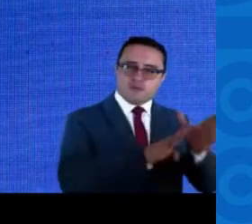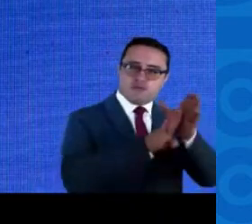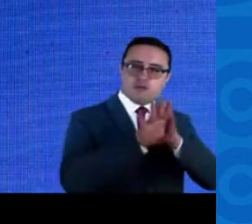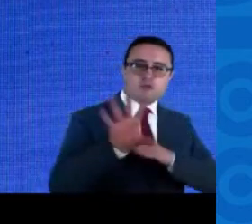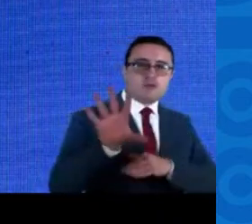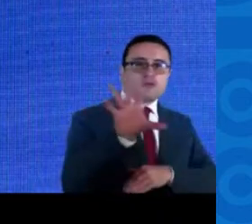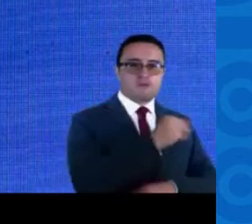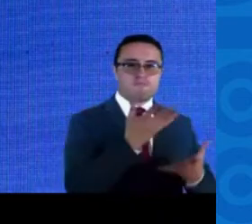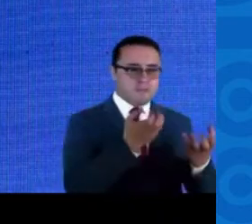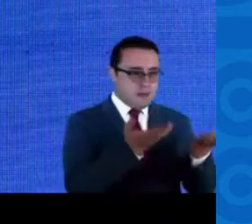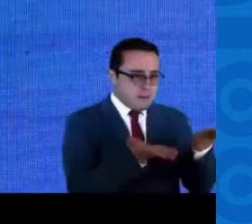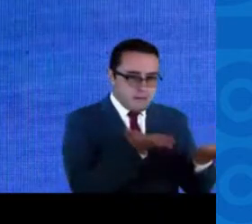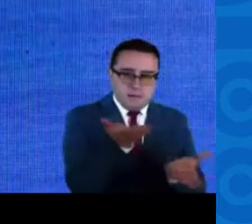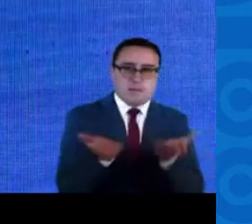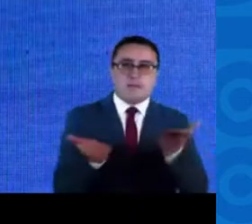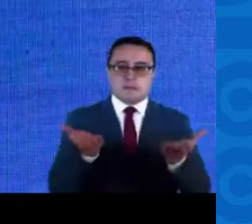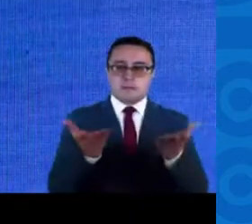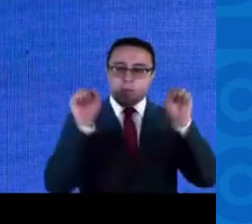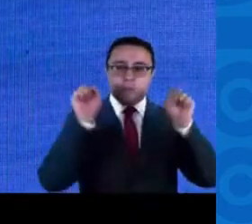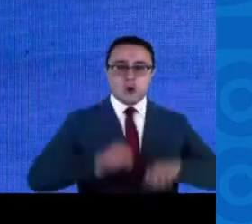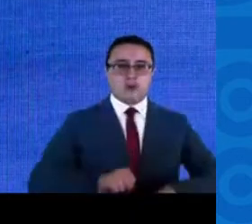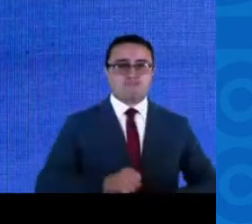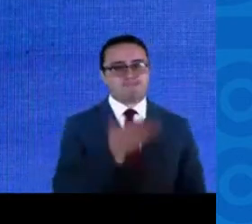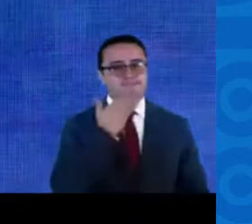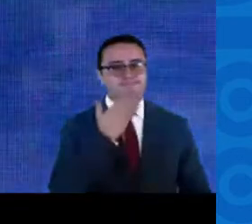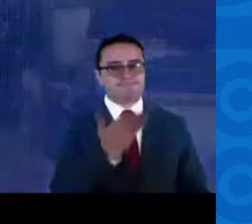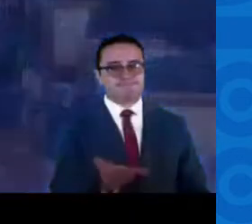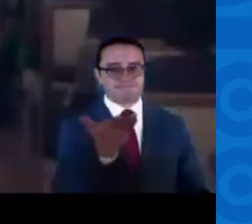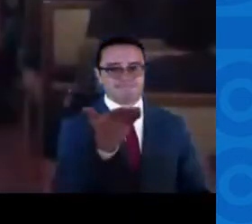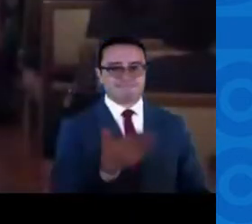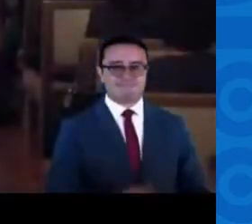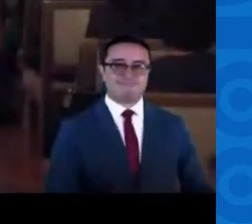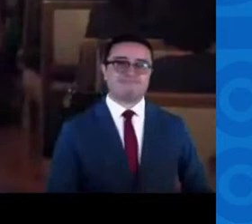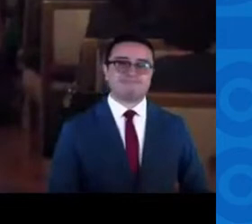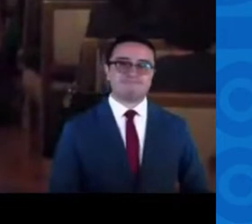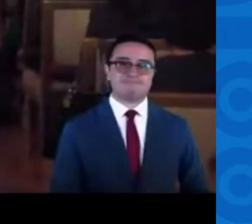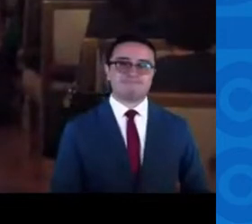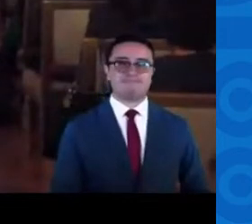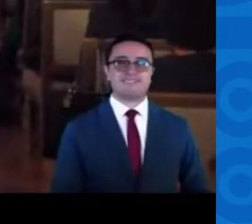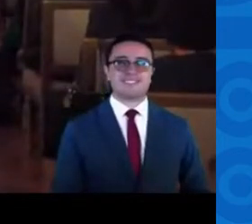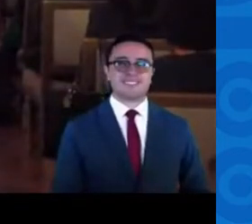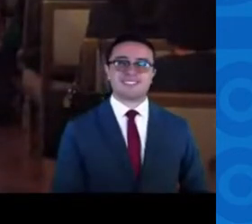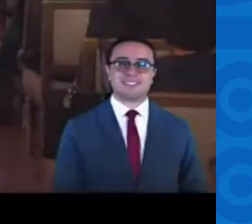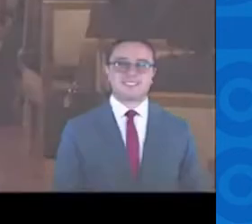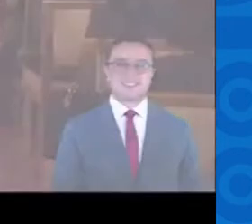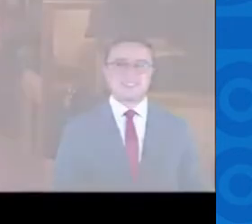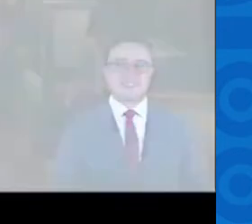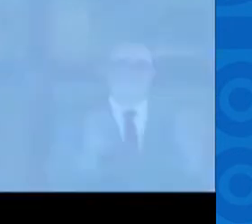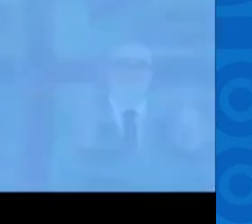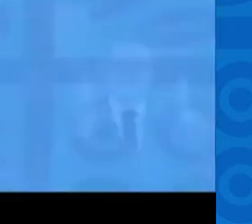flag of a prosperous future that we so much aim for. Thank you very much.